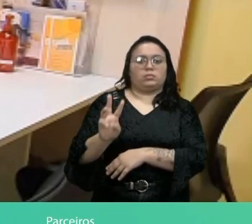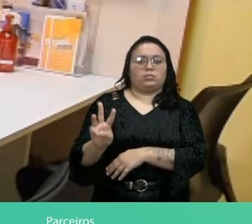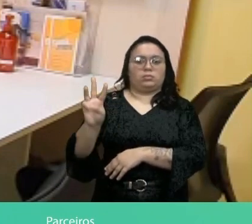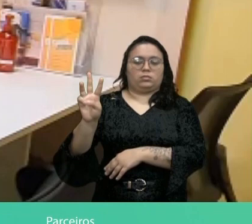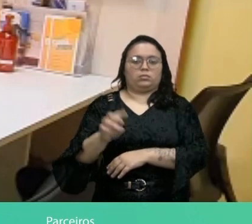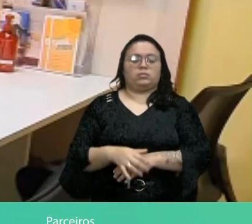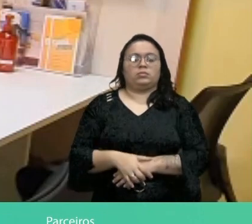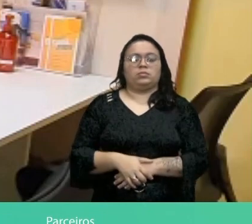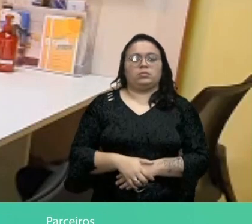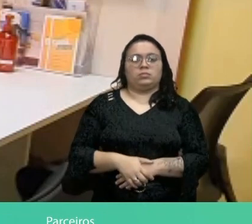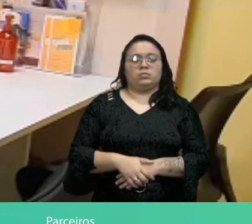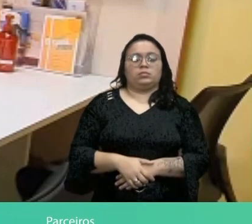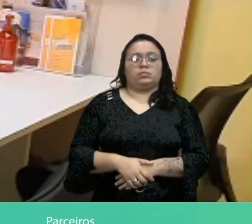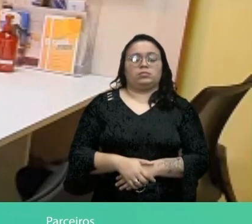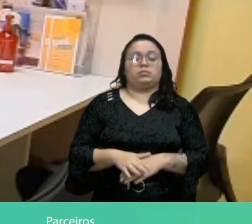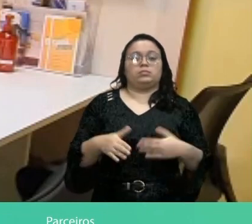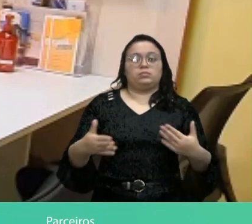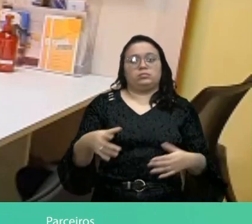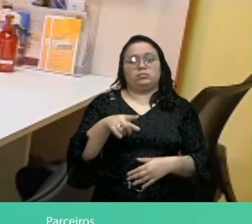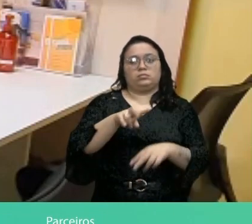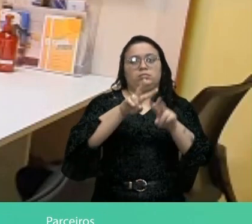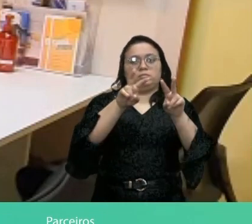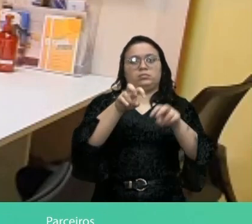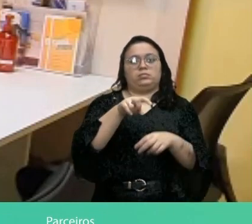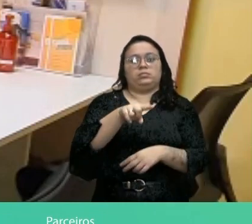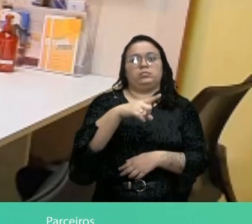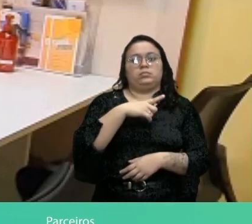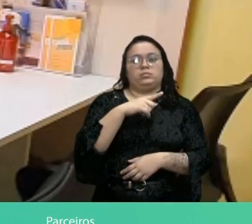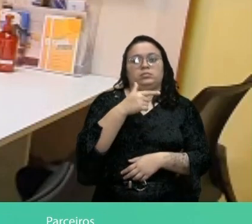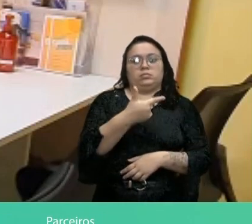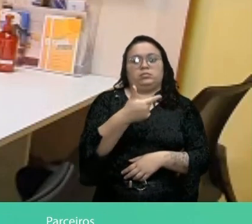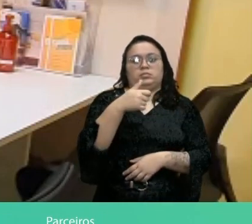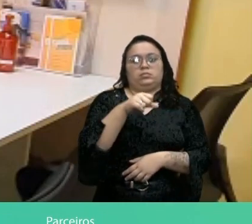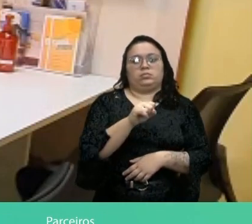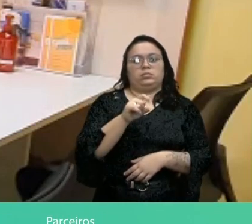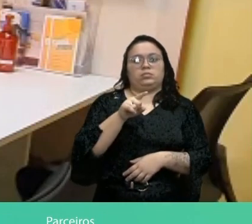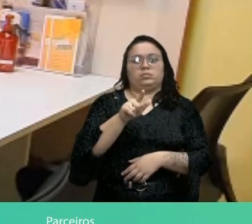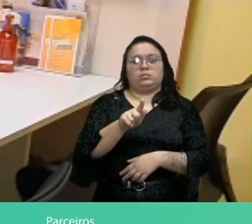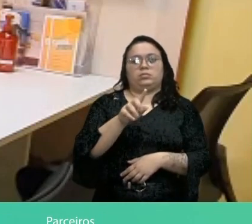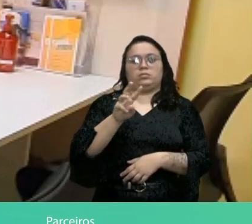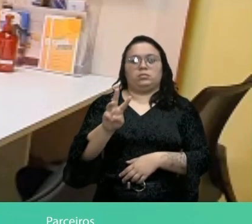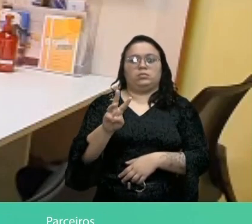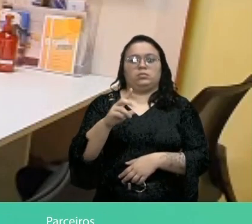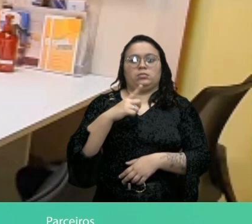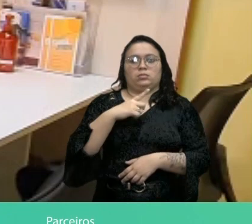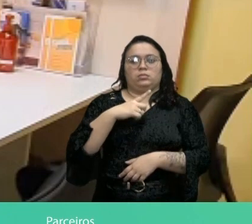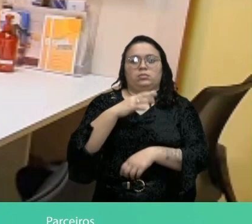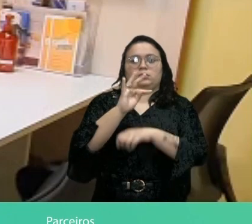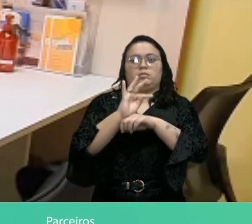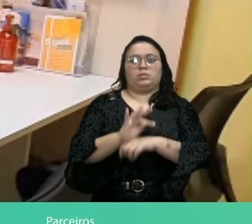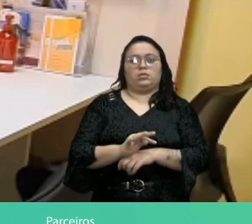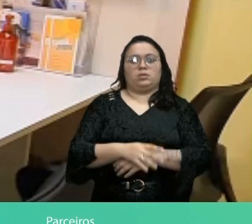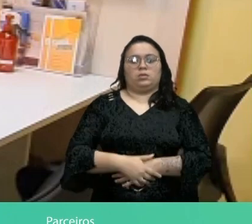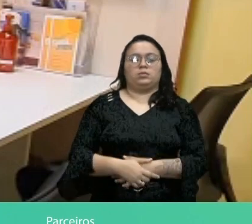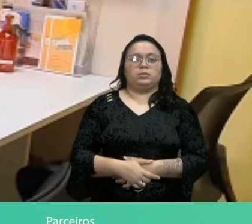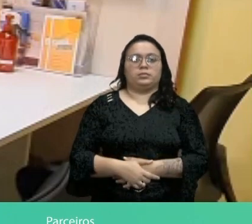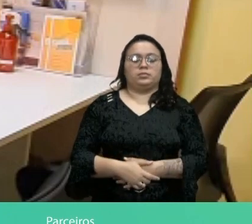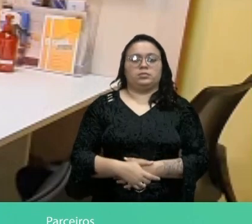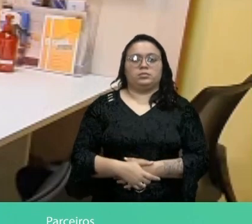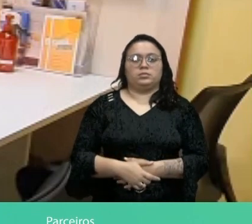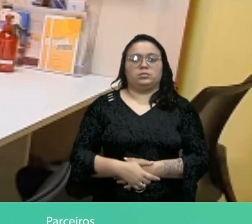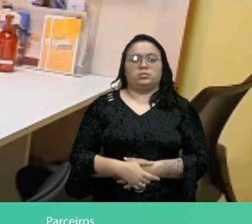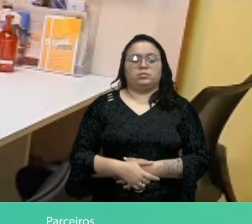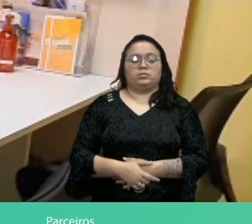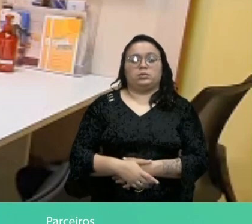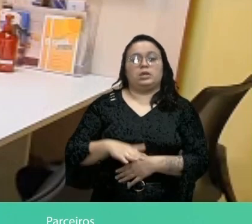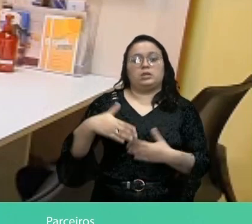28,500 gigawatts in photovoltaic. I mean, we're talking 28.5 terawatts of technical